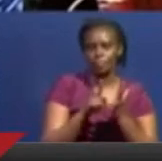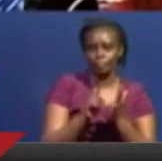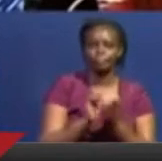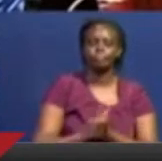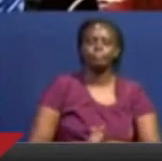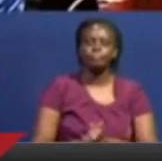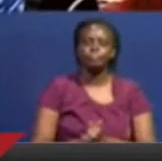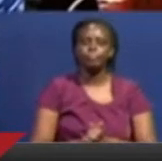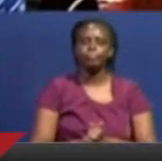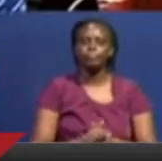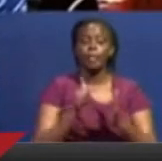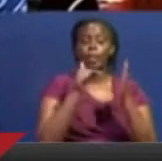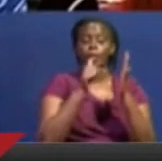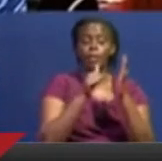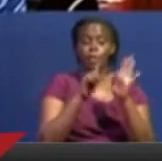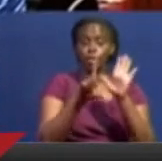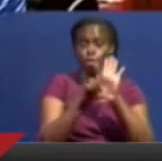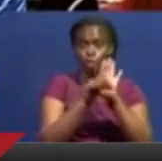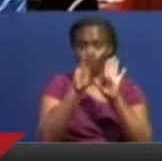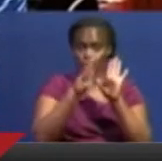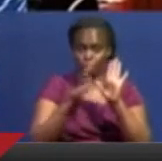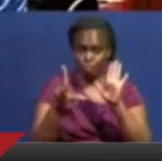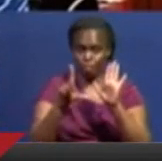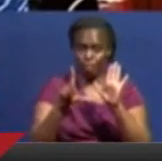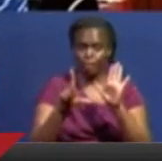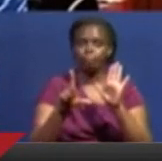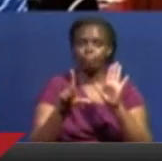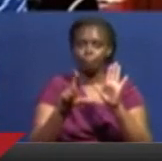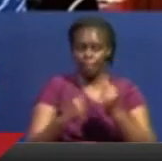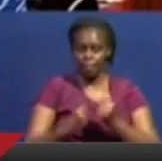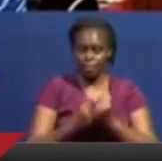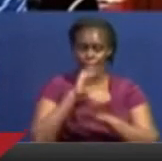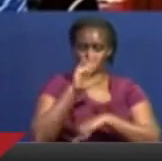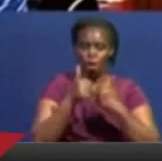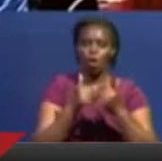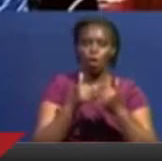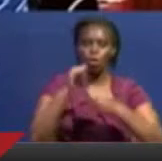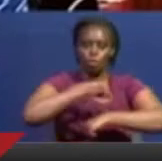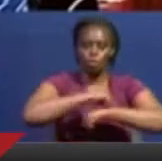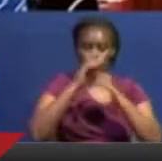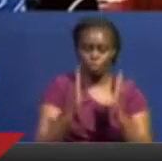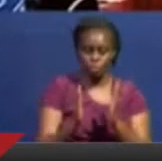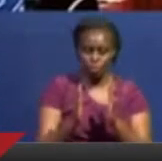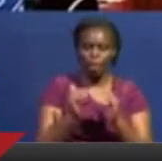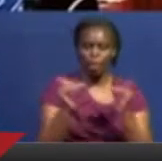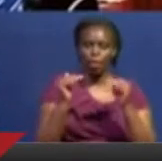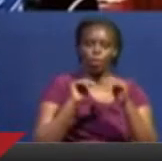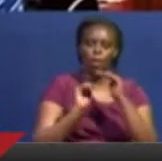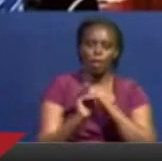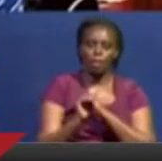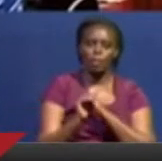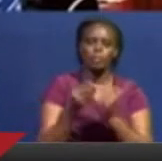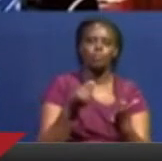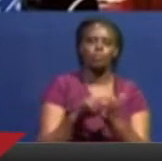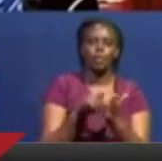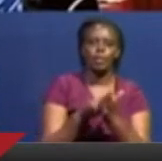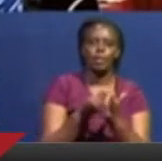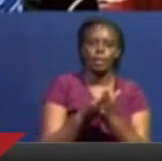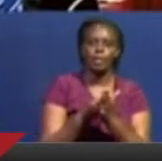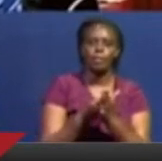Speaker, this bill ensures that all students, regardless to age, have equal access to